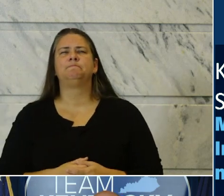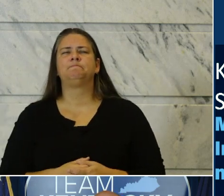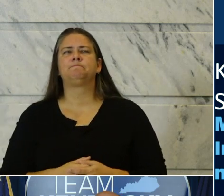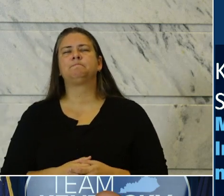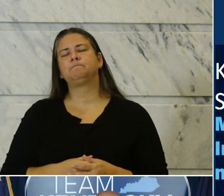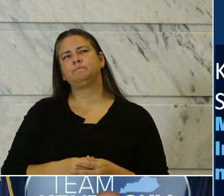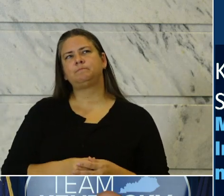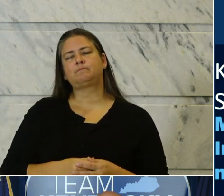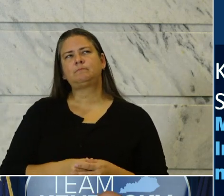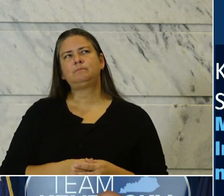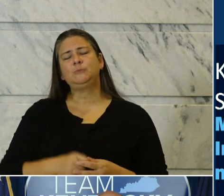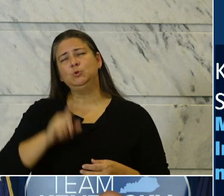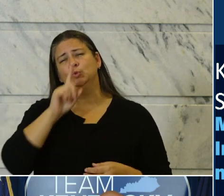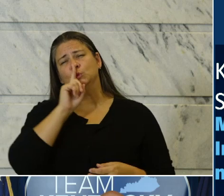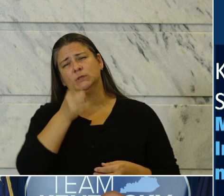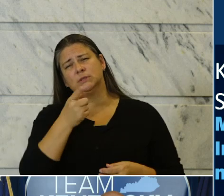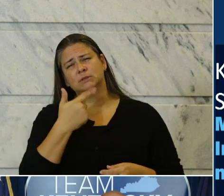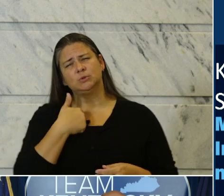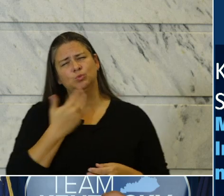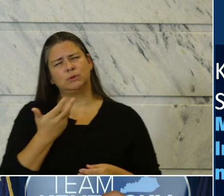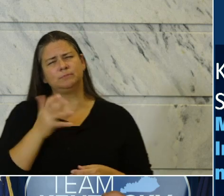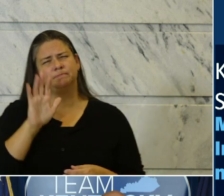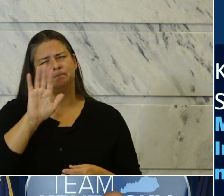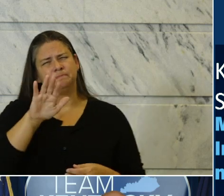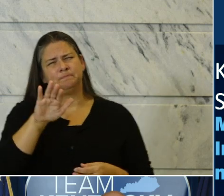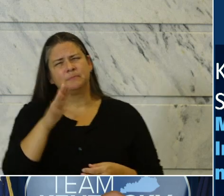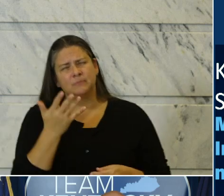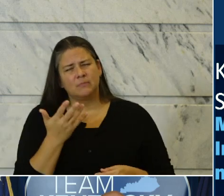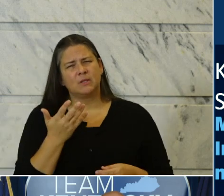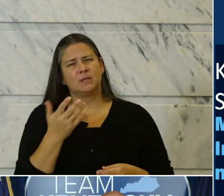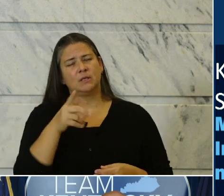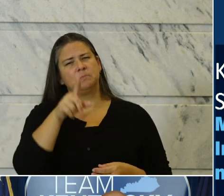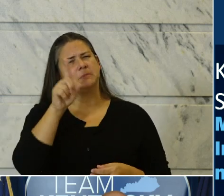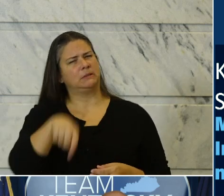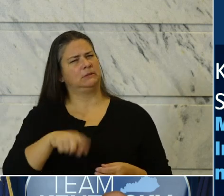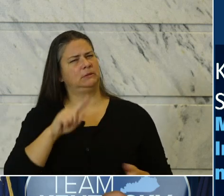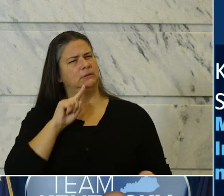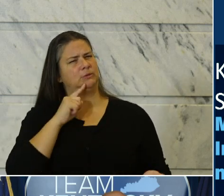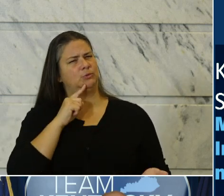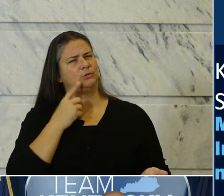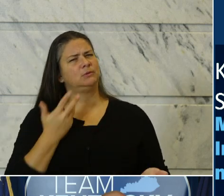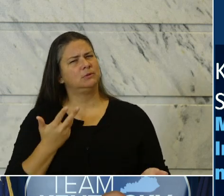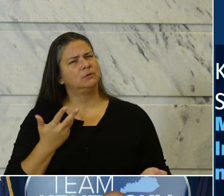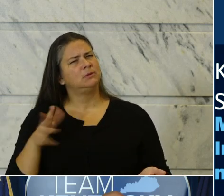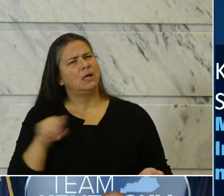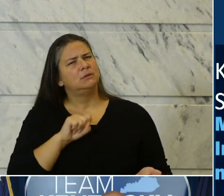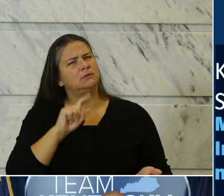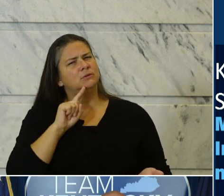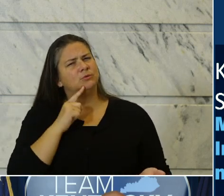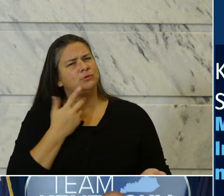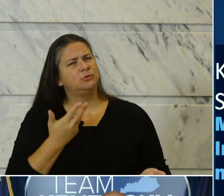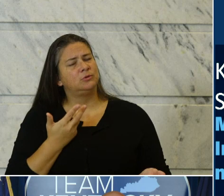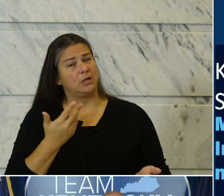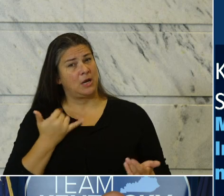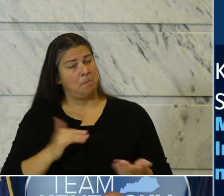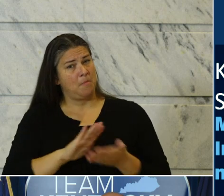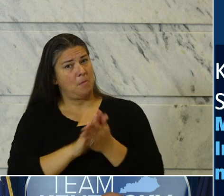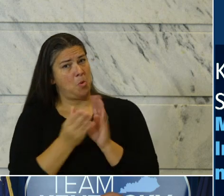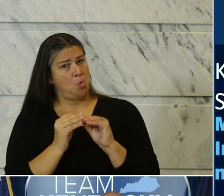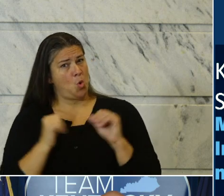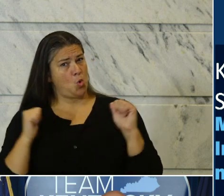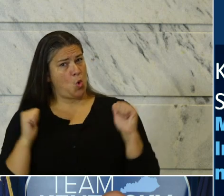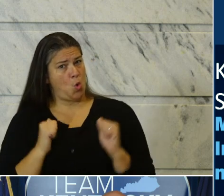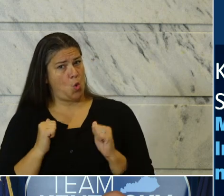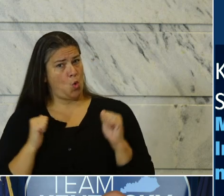We have to take this seriously, folks. It's about to get colder. People are going to go indoors more. The disease is still out there.